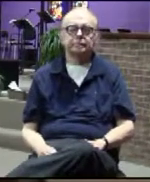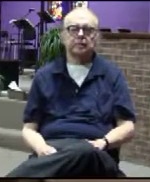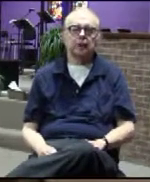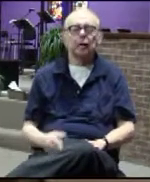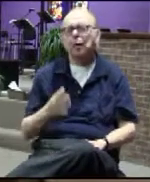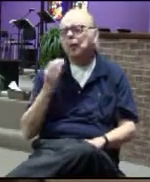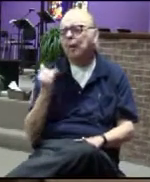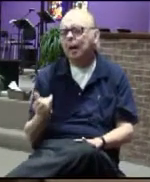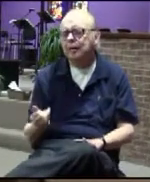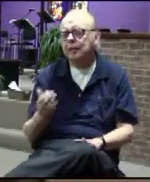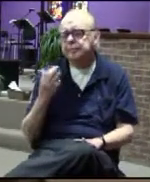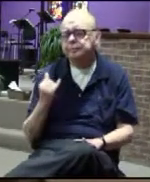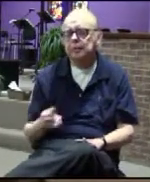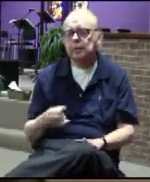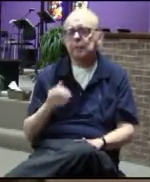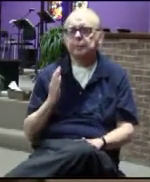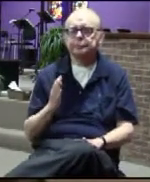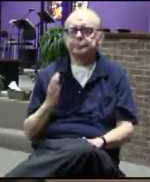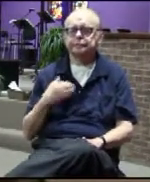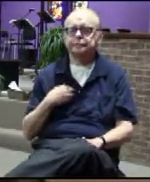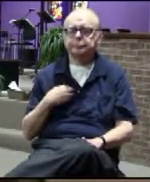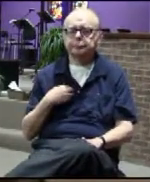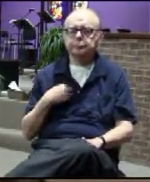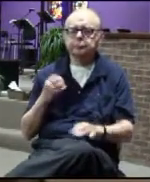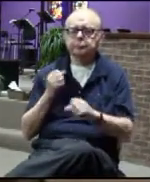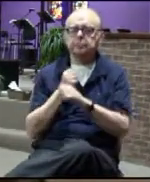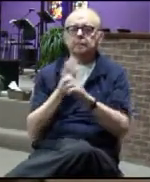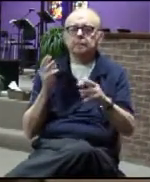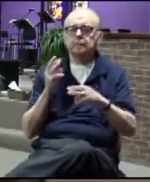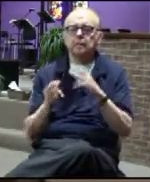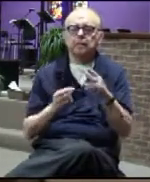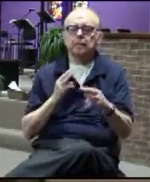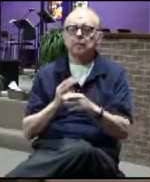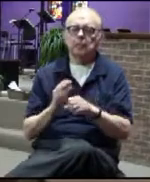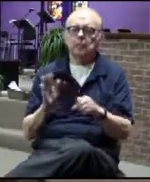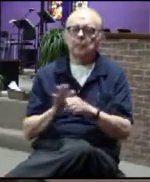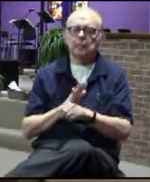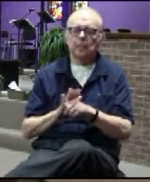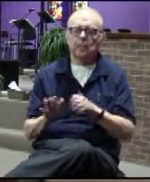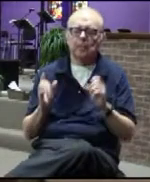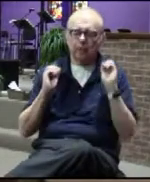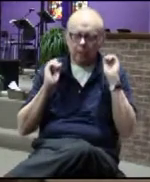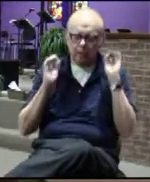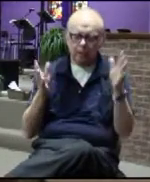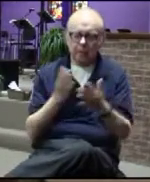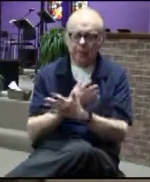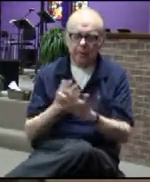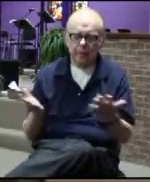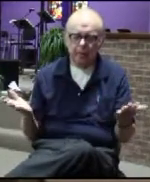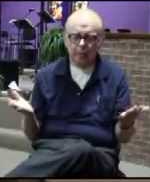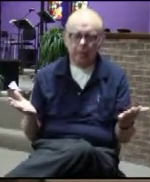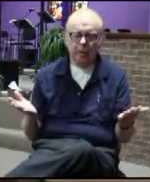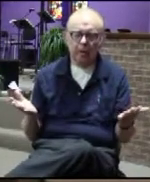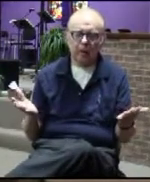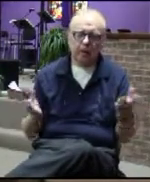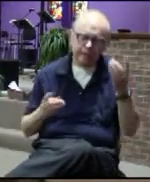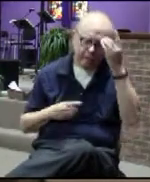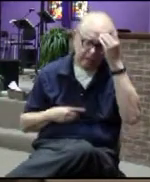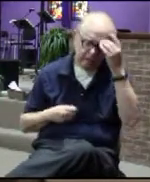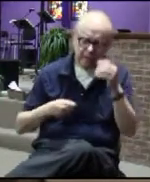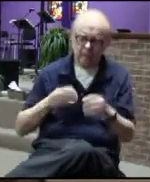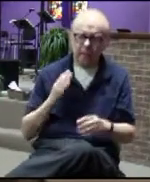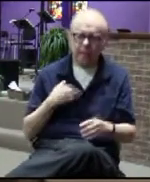why why because God because hasn't imagined a world full of chaos and clutter and diseases